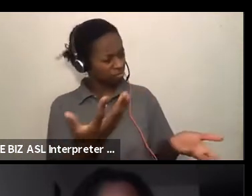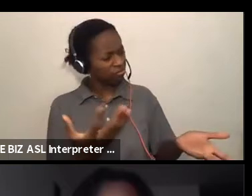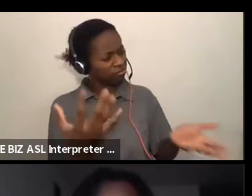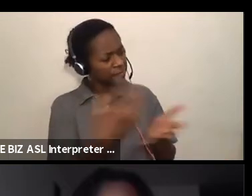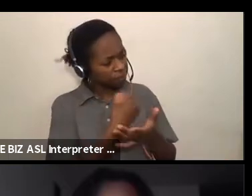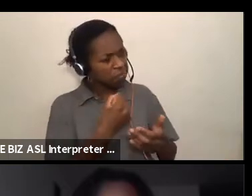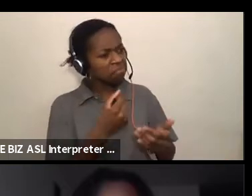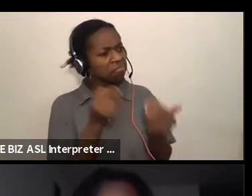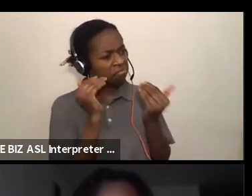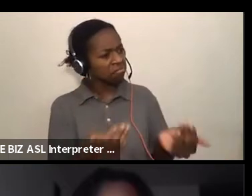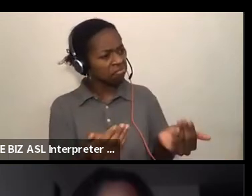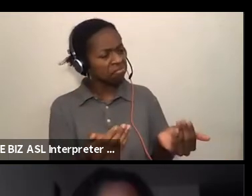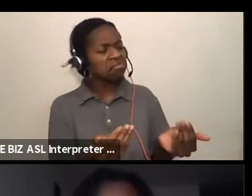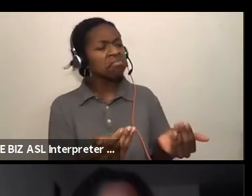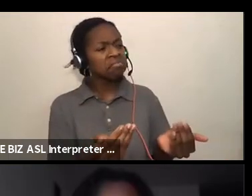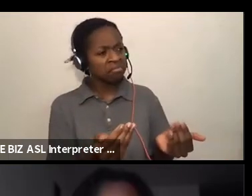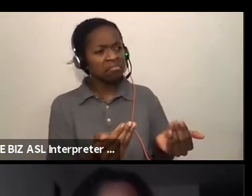this, right?